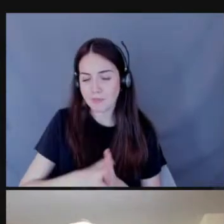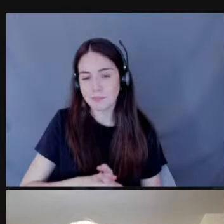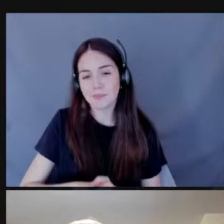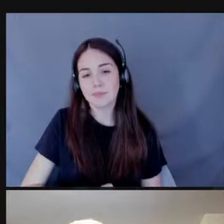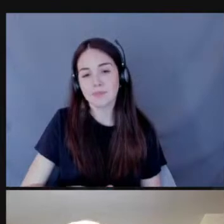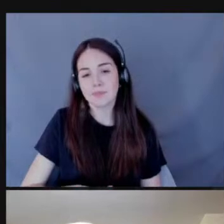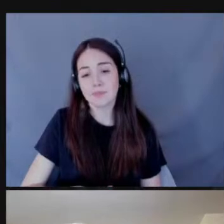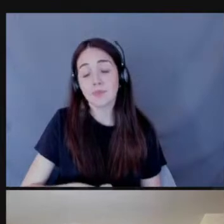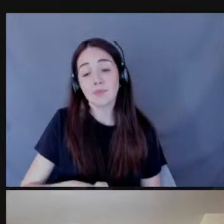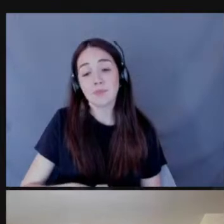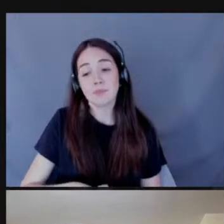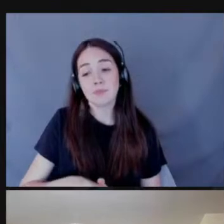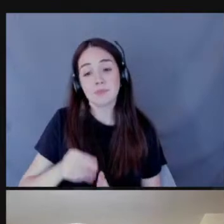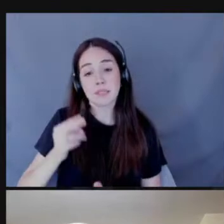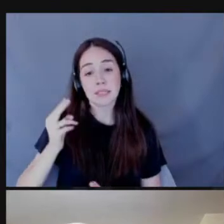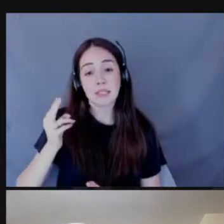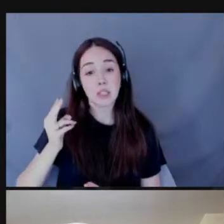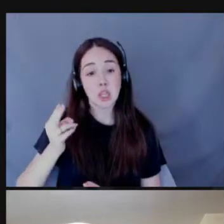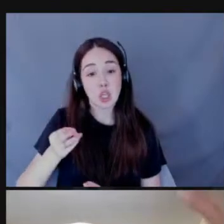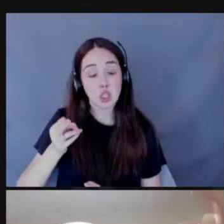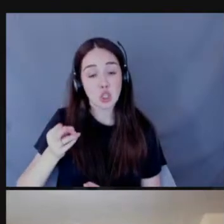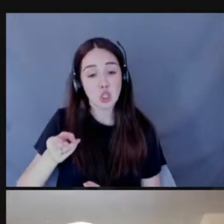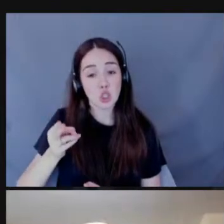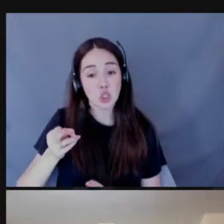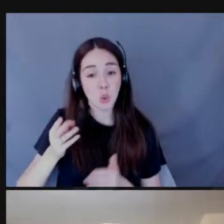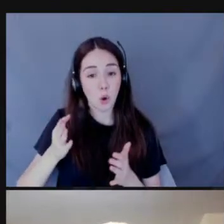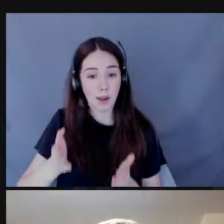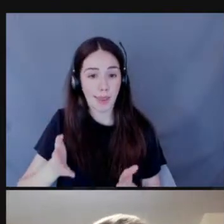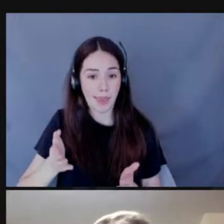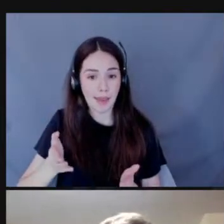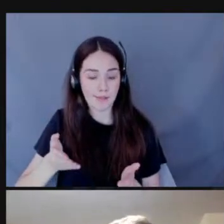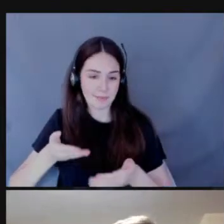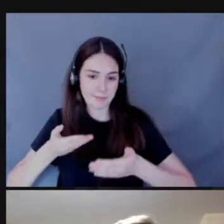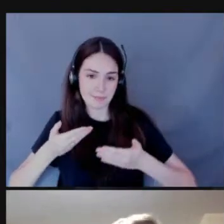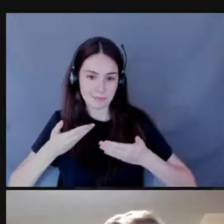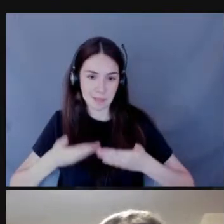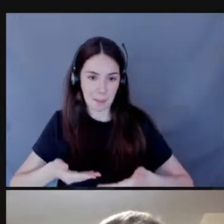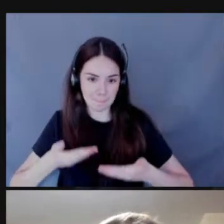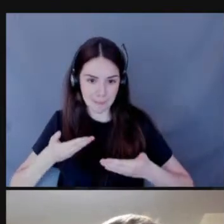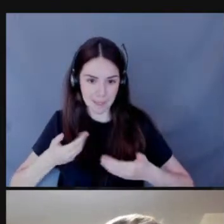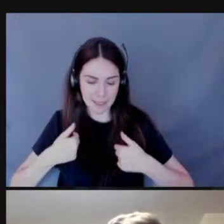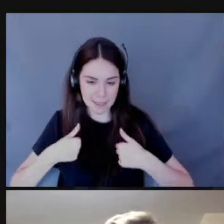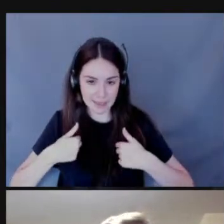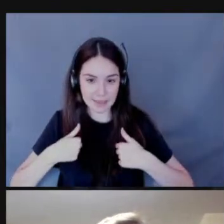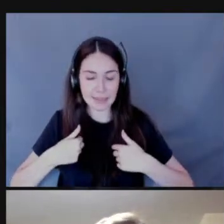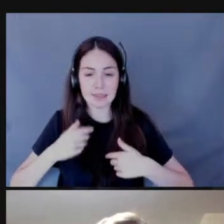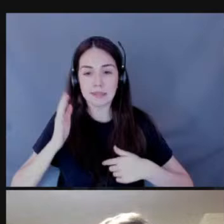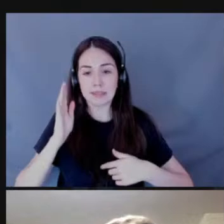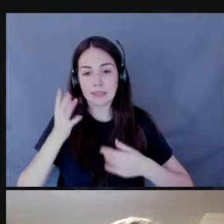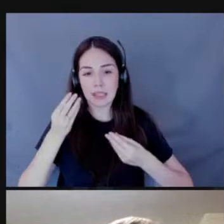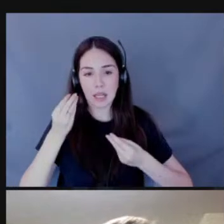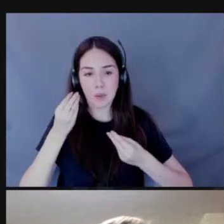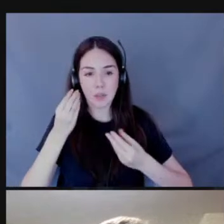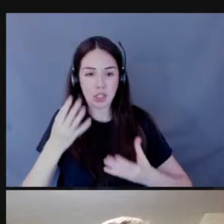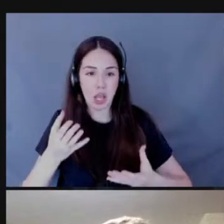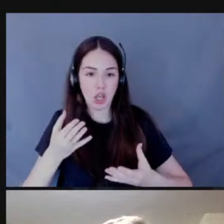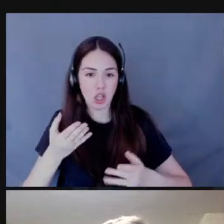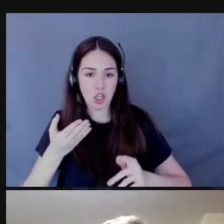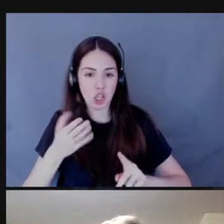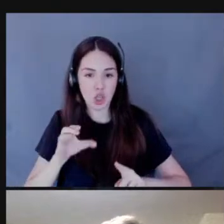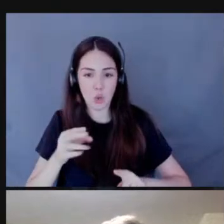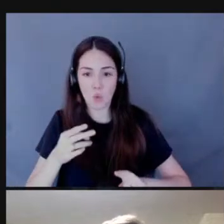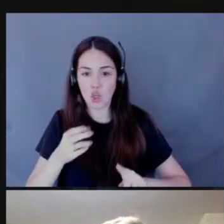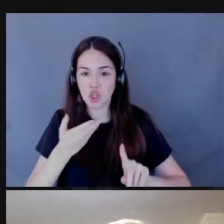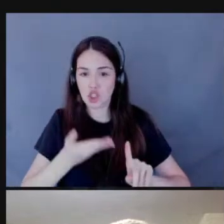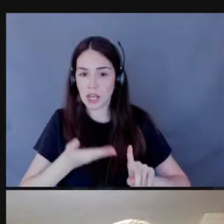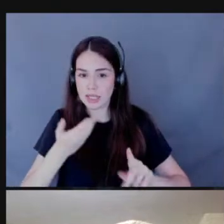The historian, me, here's what I will tell you Chessie was, or at least what I think